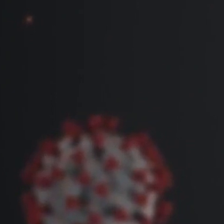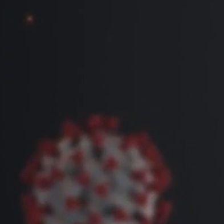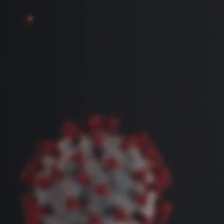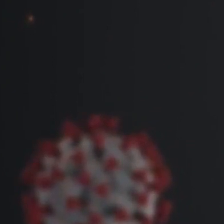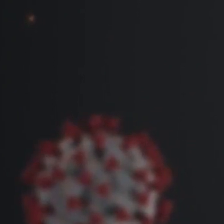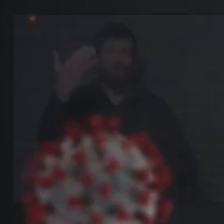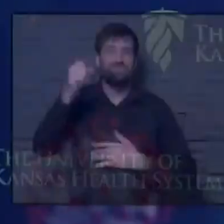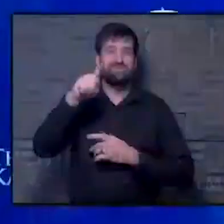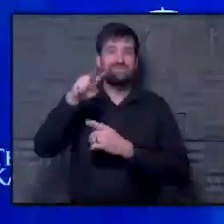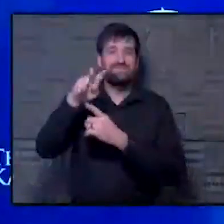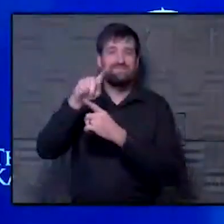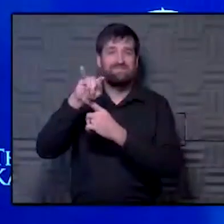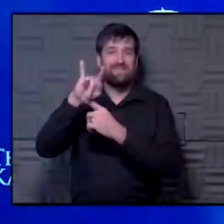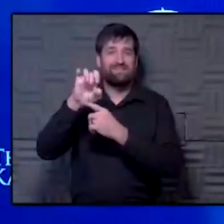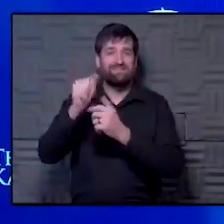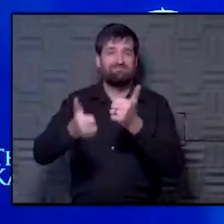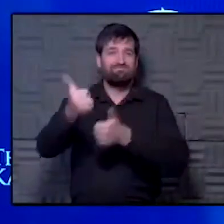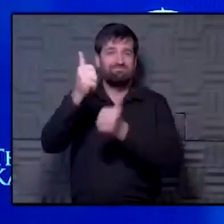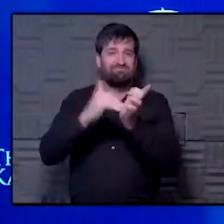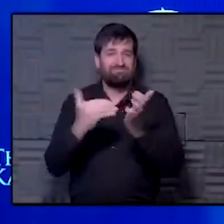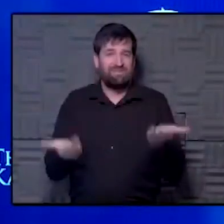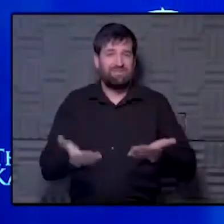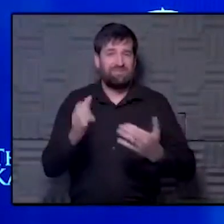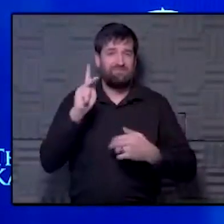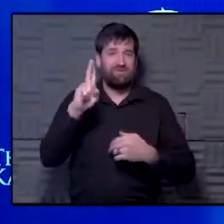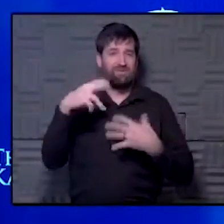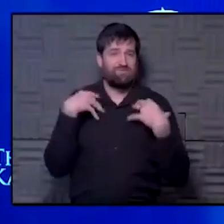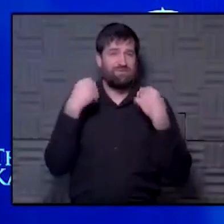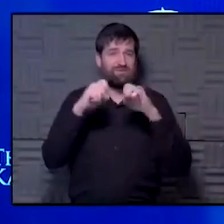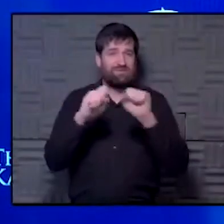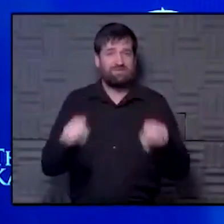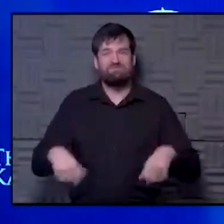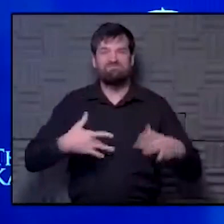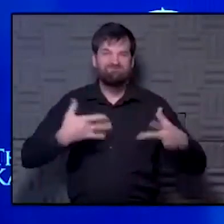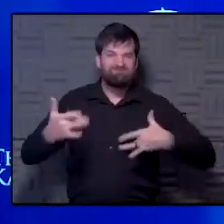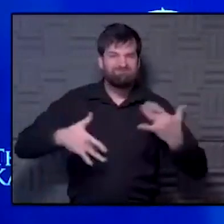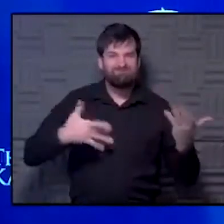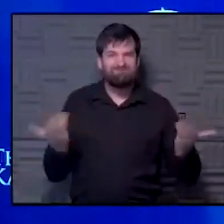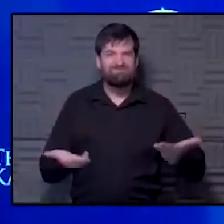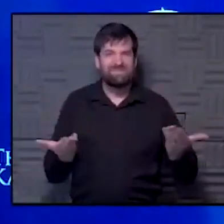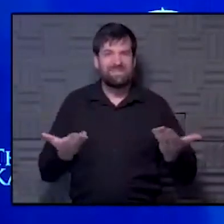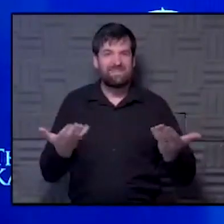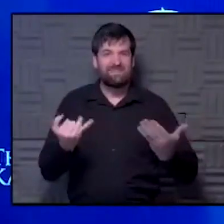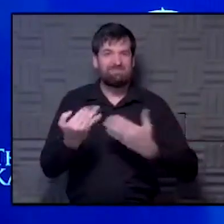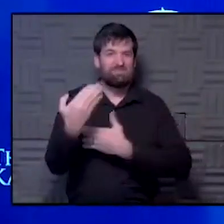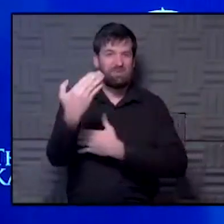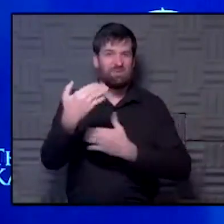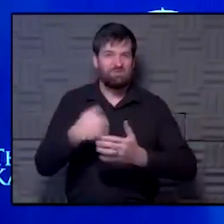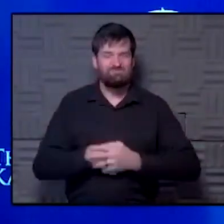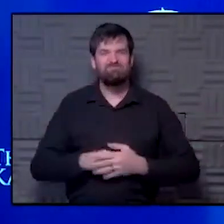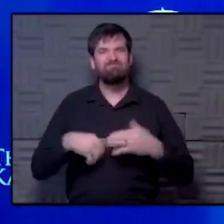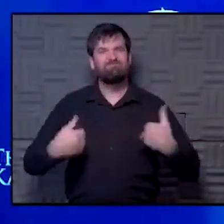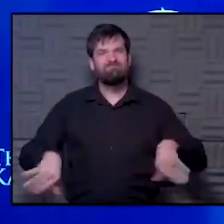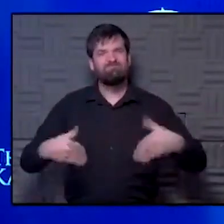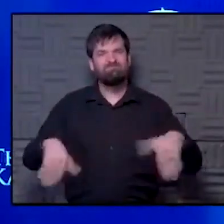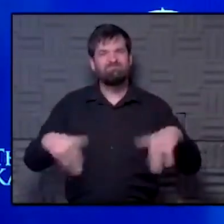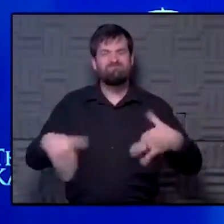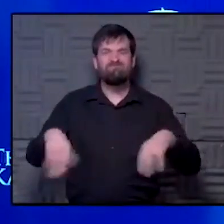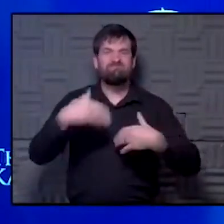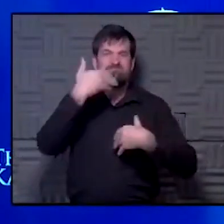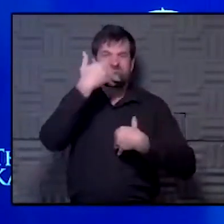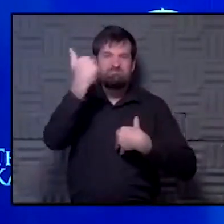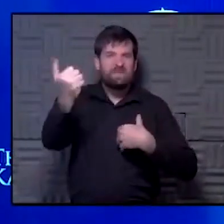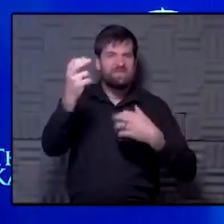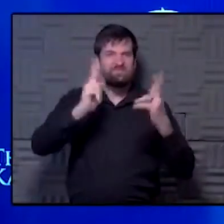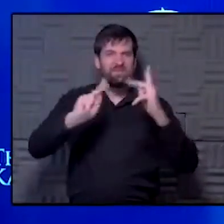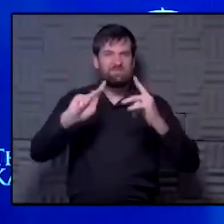Good morning. This is Steve Stites, Chief Medical Officer here at the University of Kansas Health System. Delighted to be back with you this morning. And wow, do we have just the best